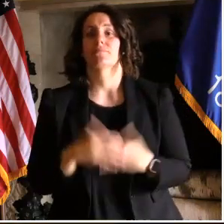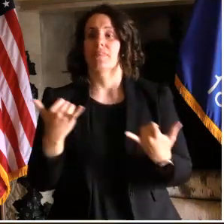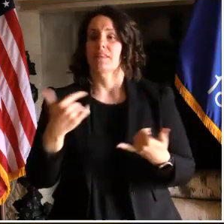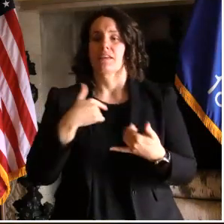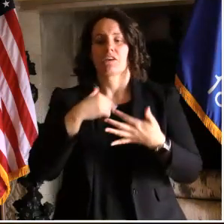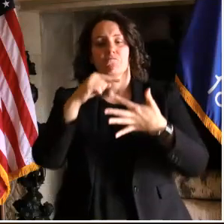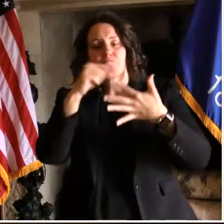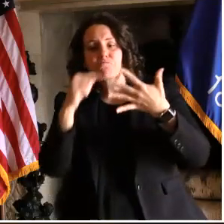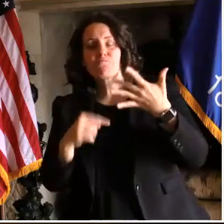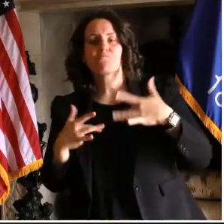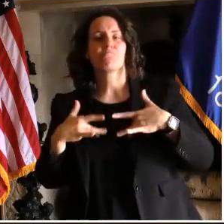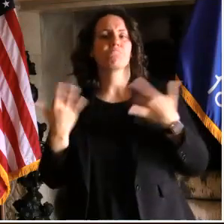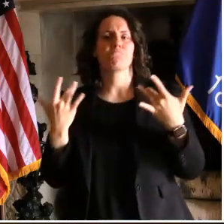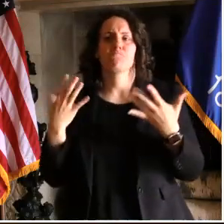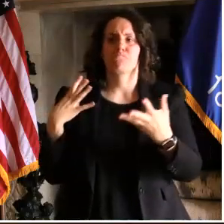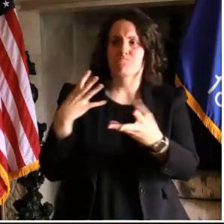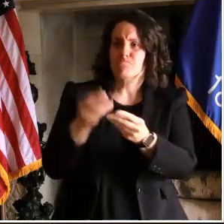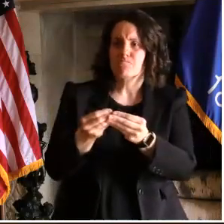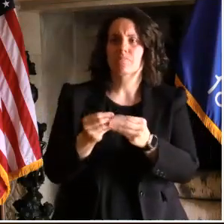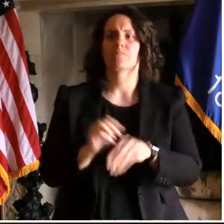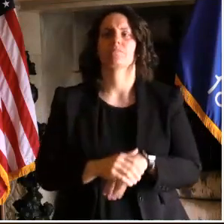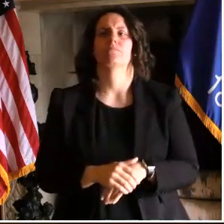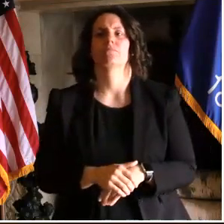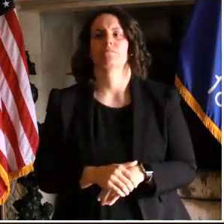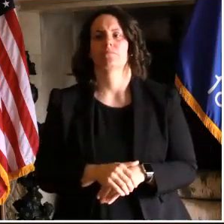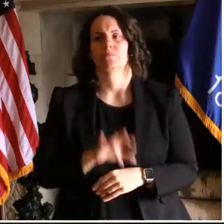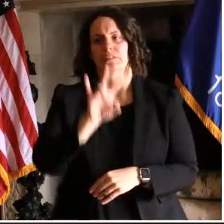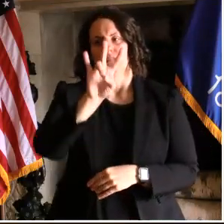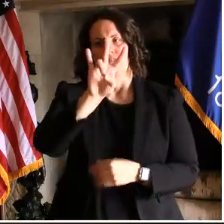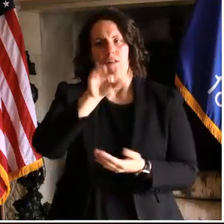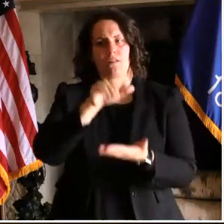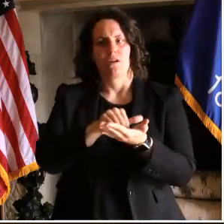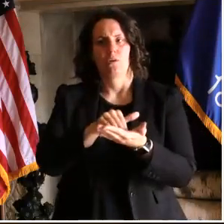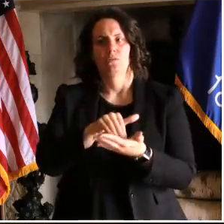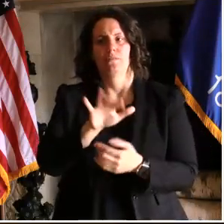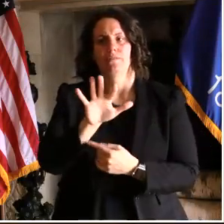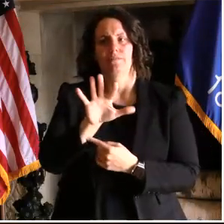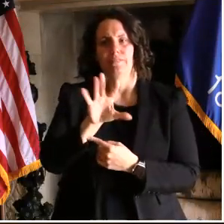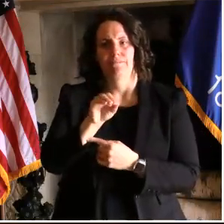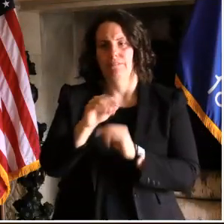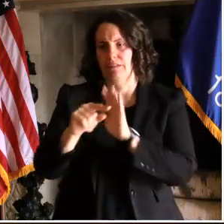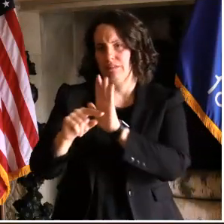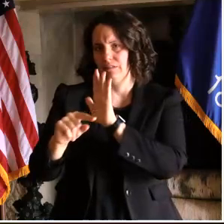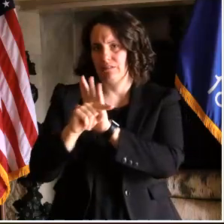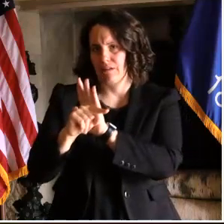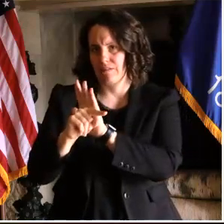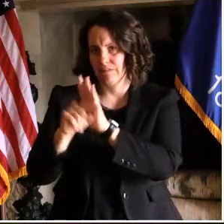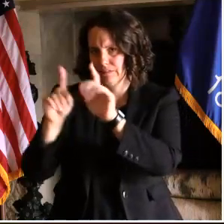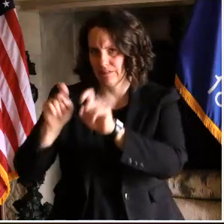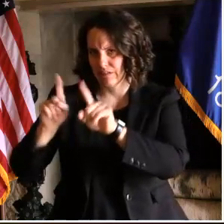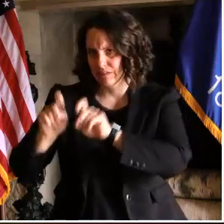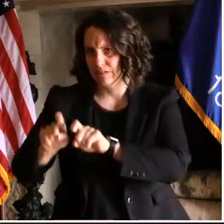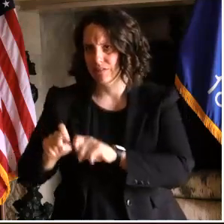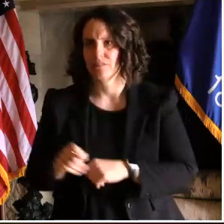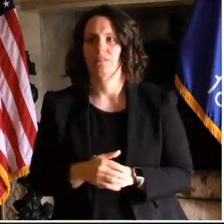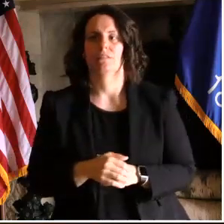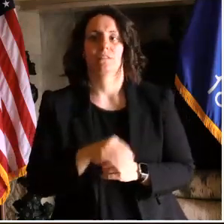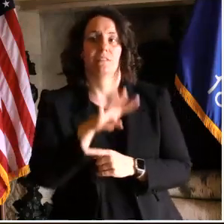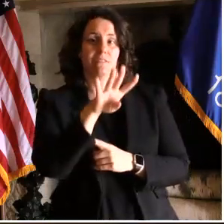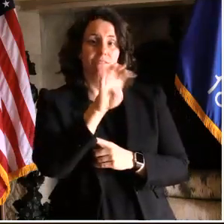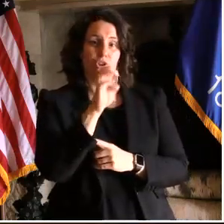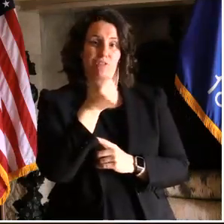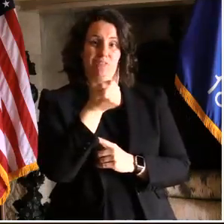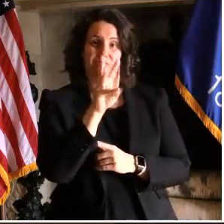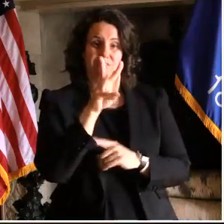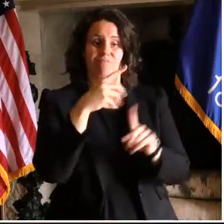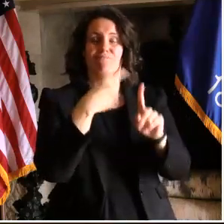We have recorded 7,050 negative tests and 416 positive tests.